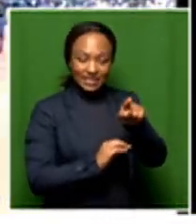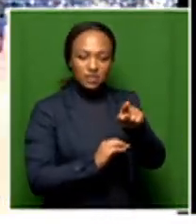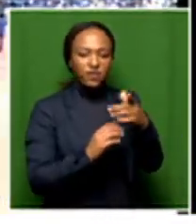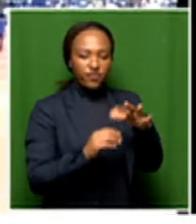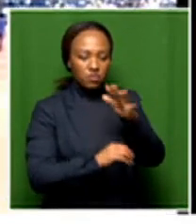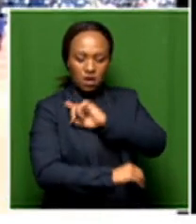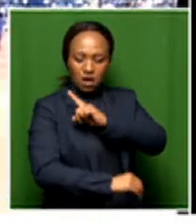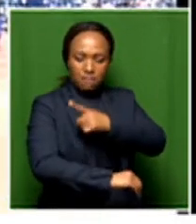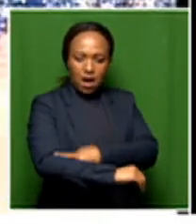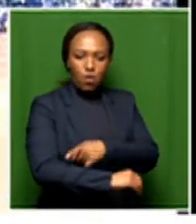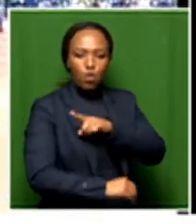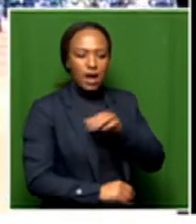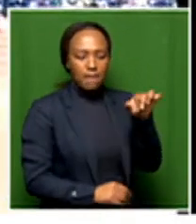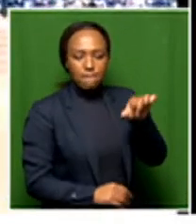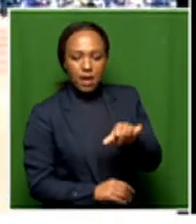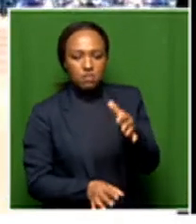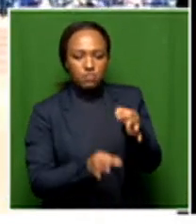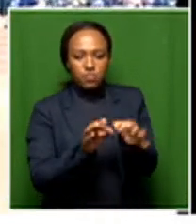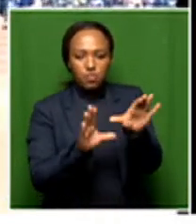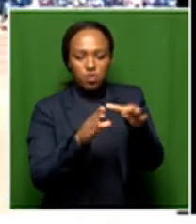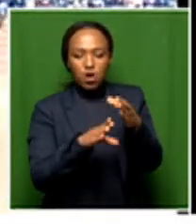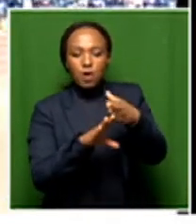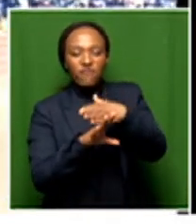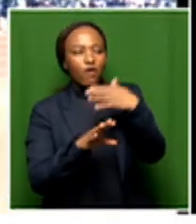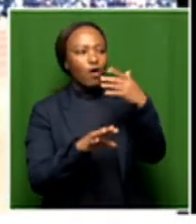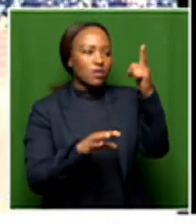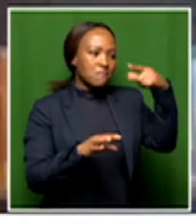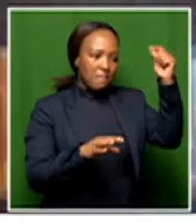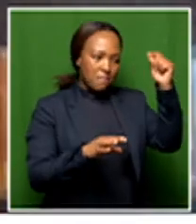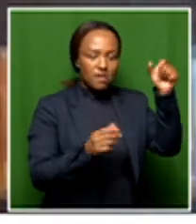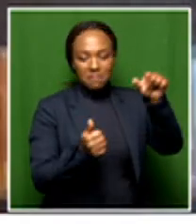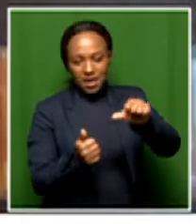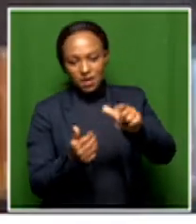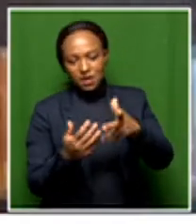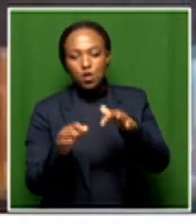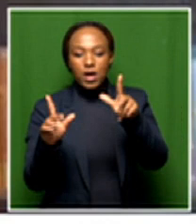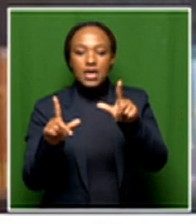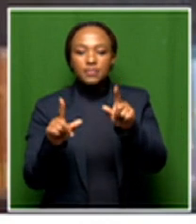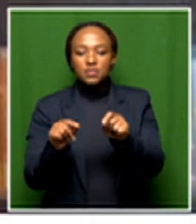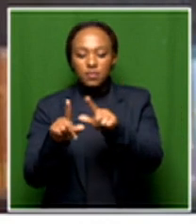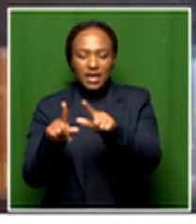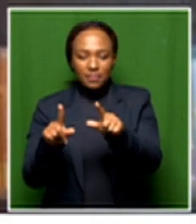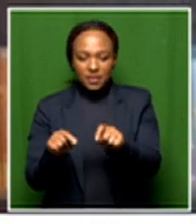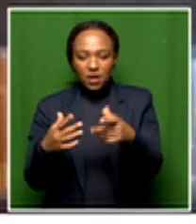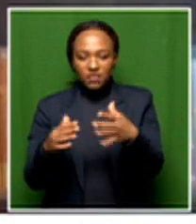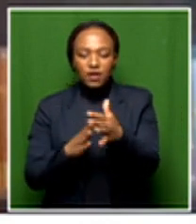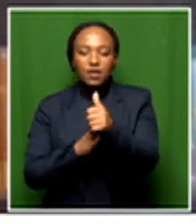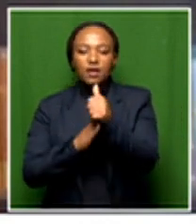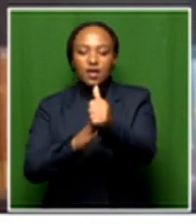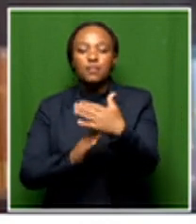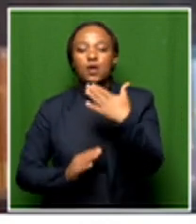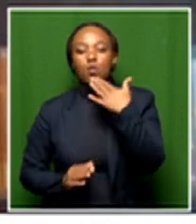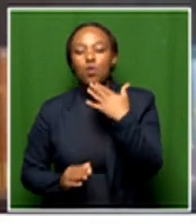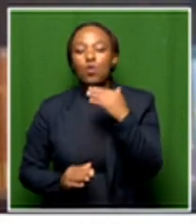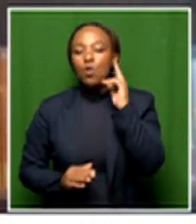power since she came back from the political wilderness. So it is the Cape Town element led by Helen Zille. They